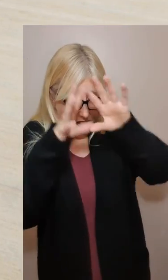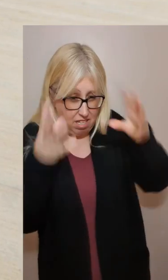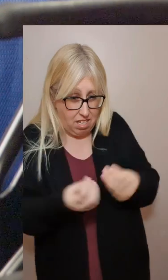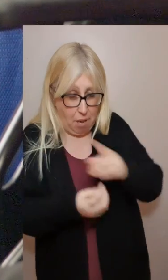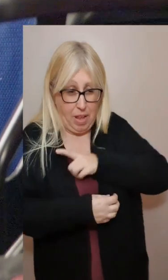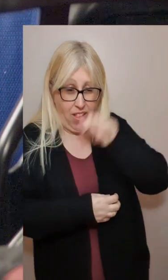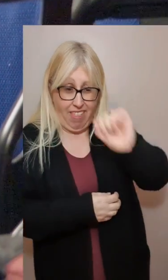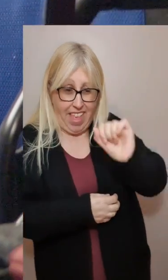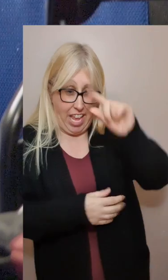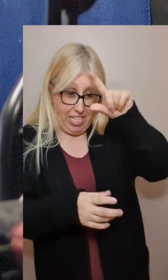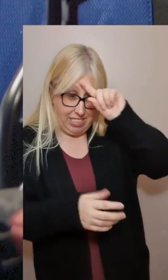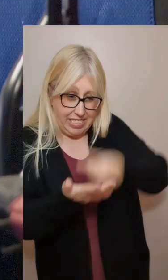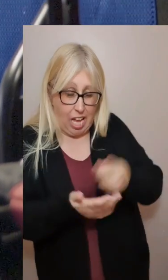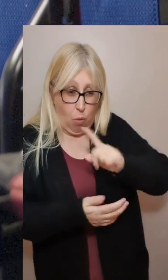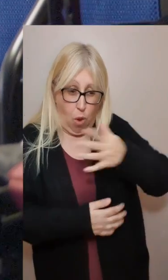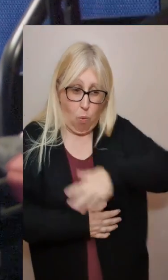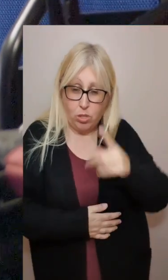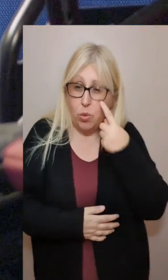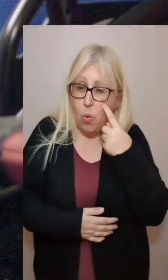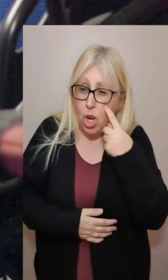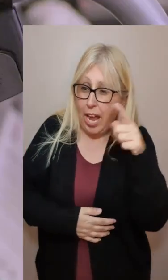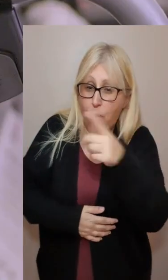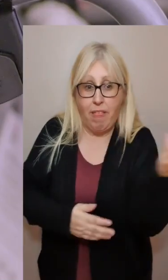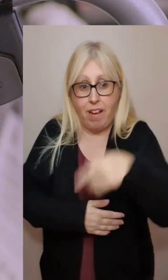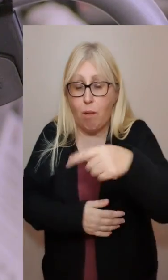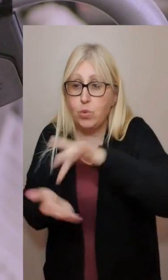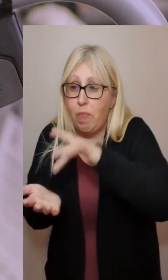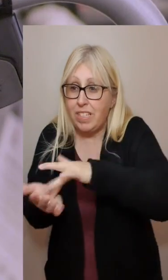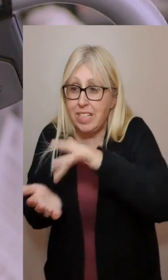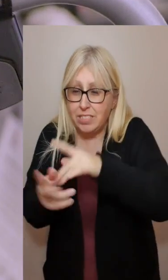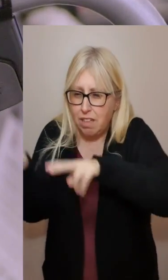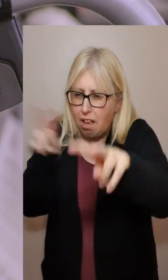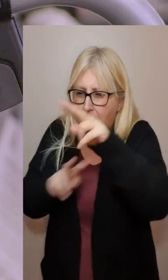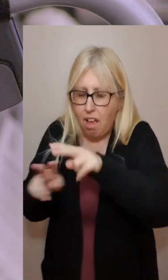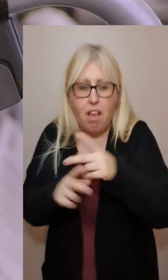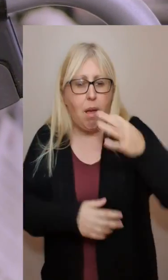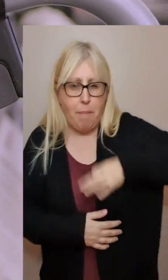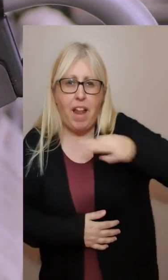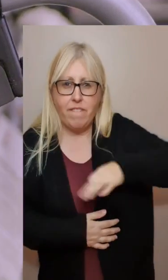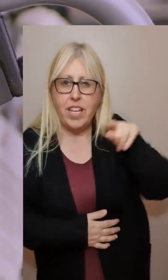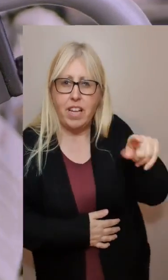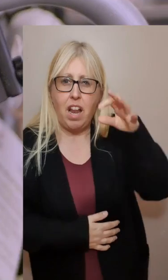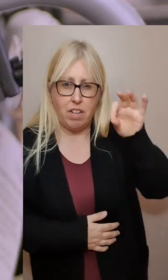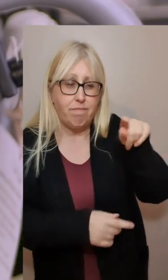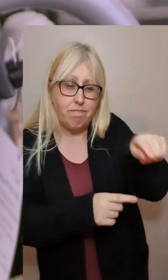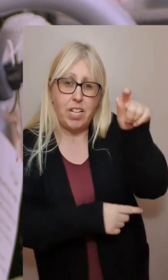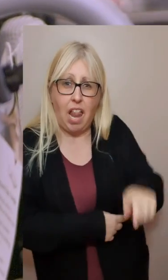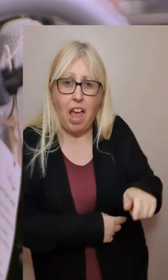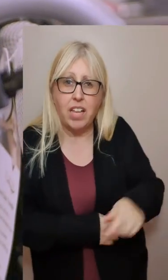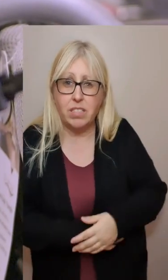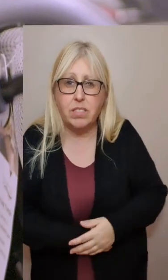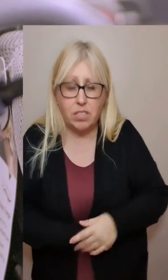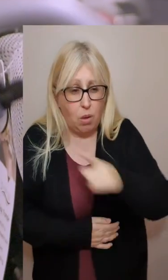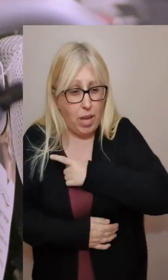client who chooses what they want to look at when they come to the centre. And I think they benefit the client because they